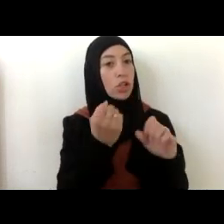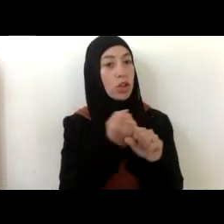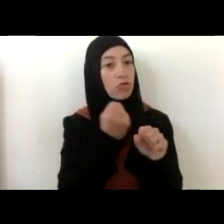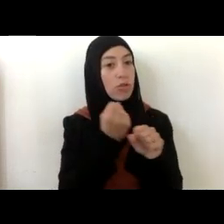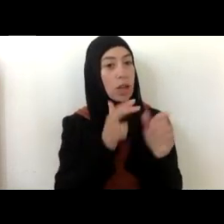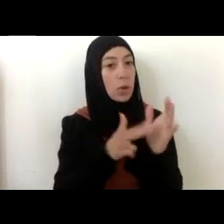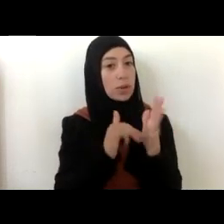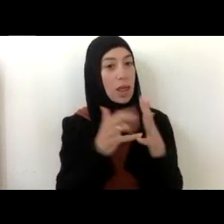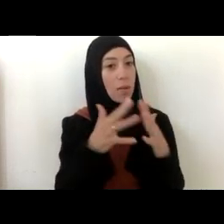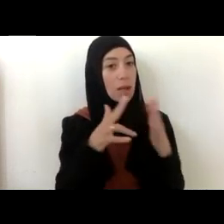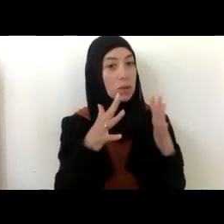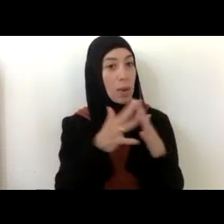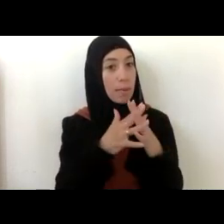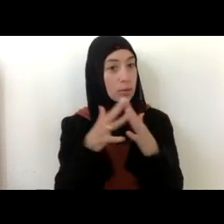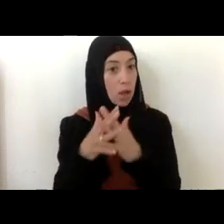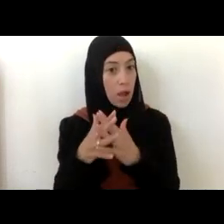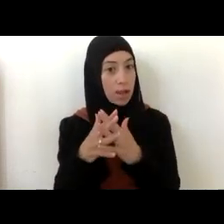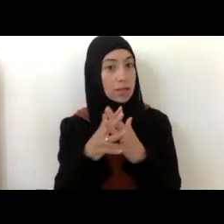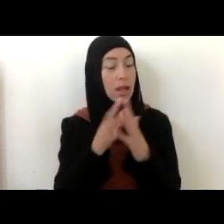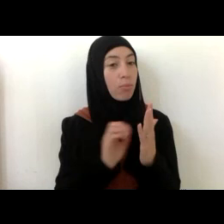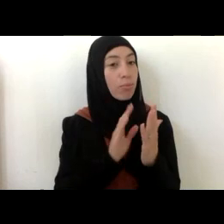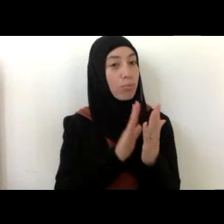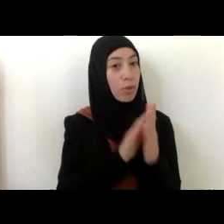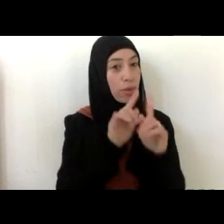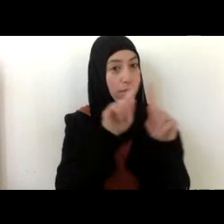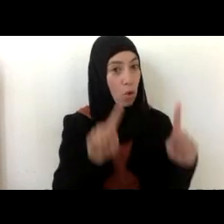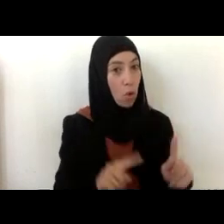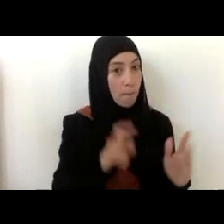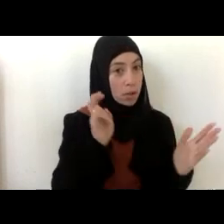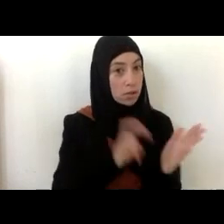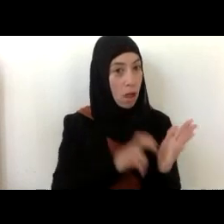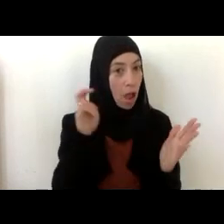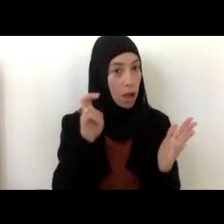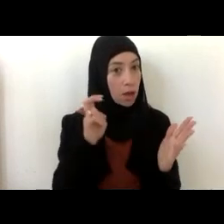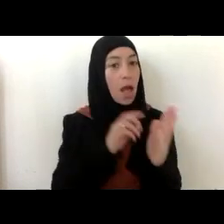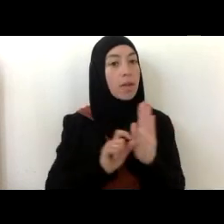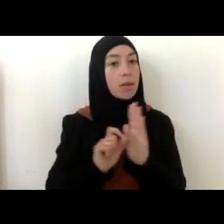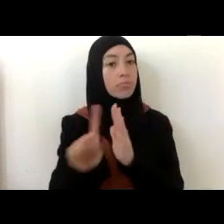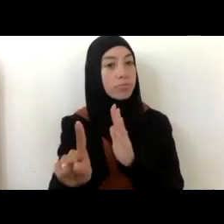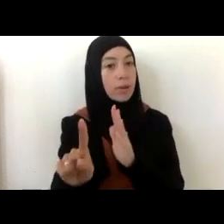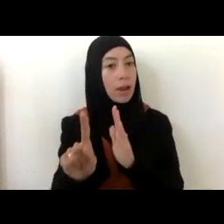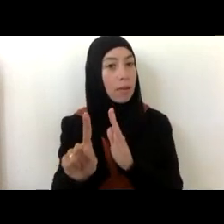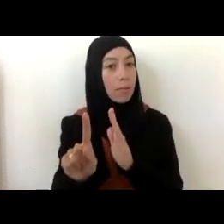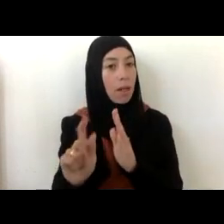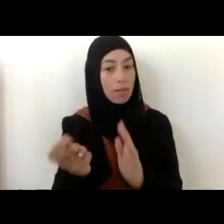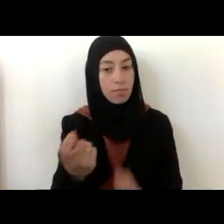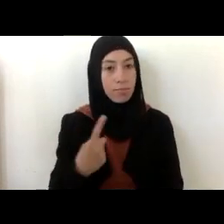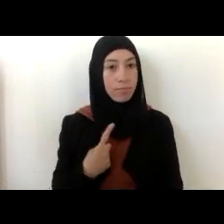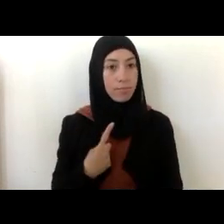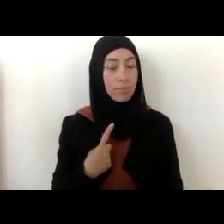Wales website, enter that form, sign it and email it to me, and that